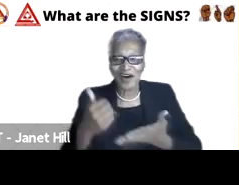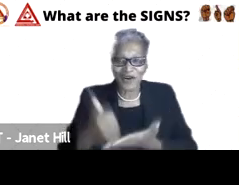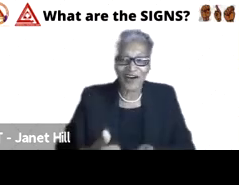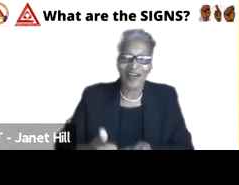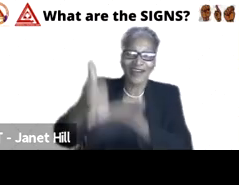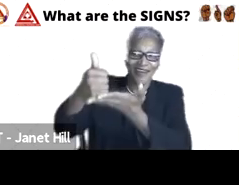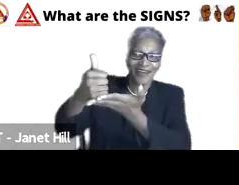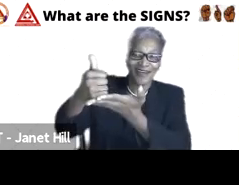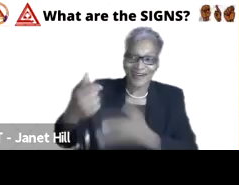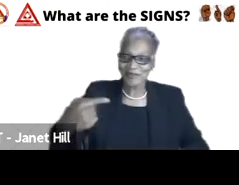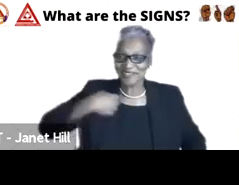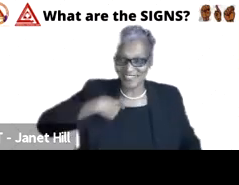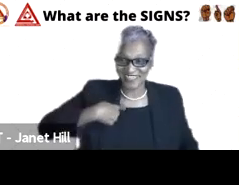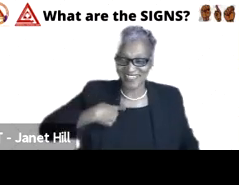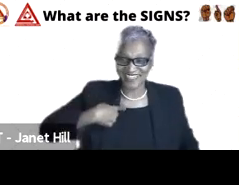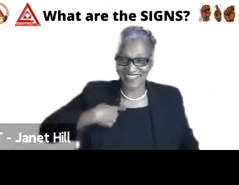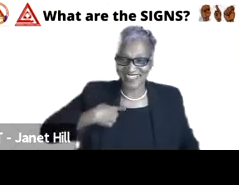you all are